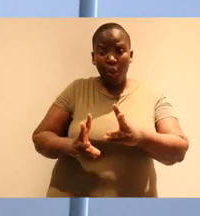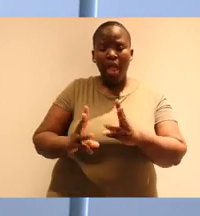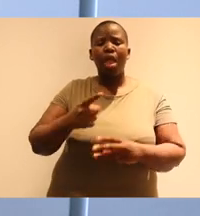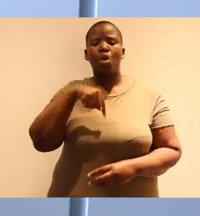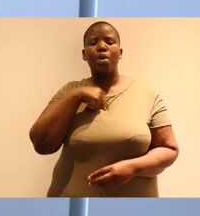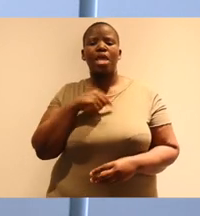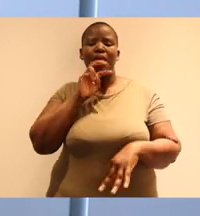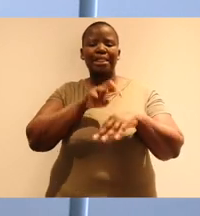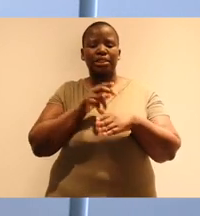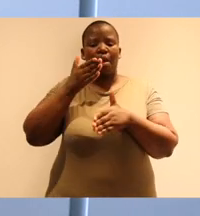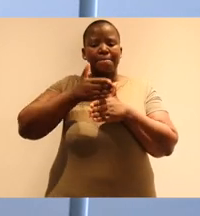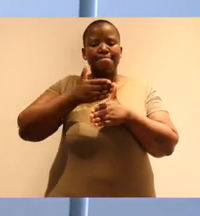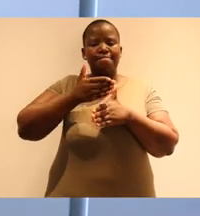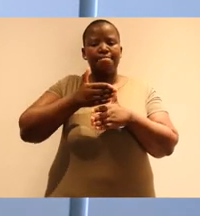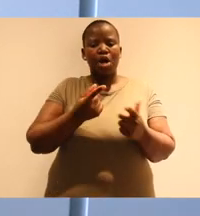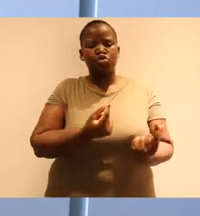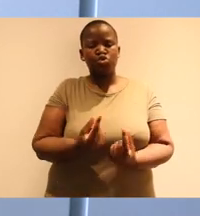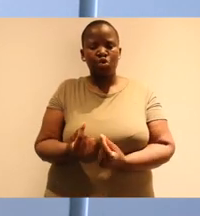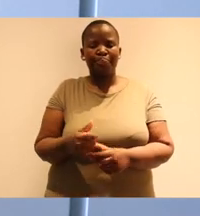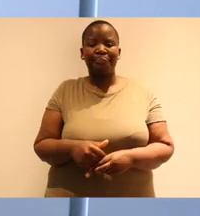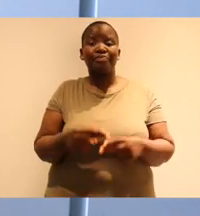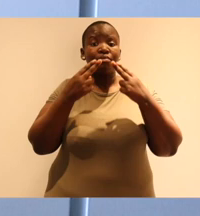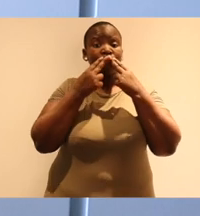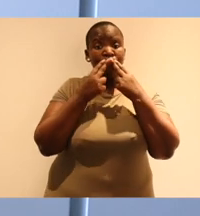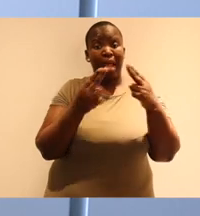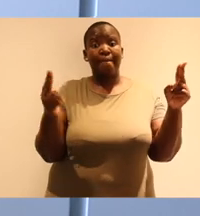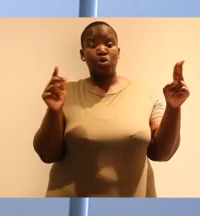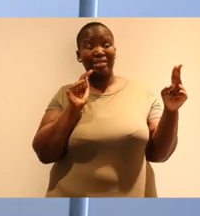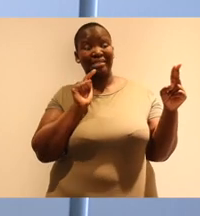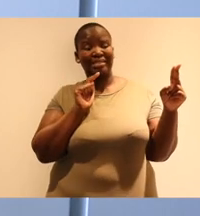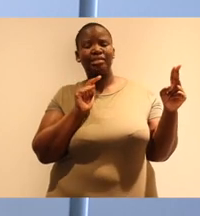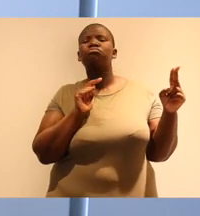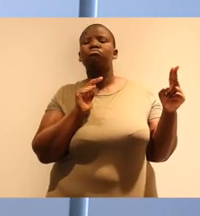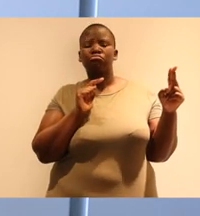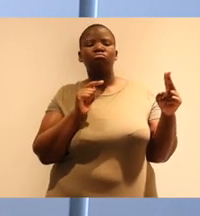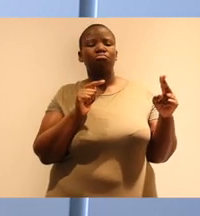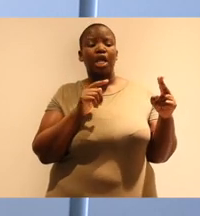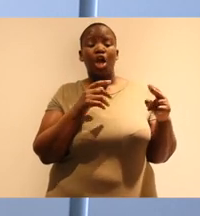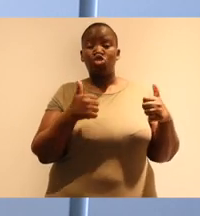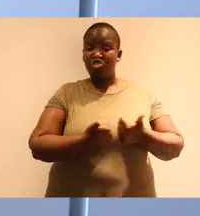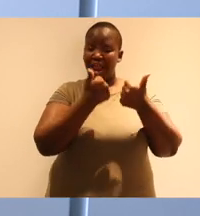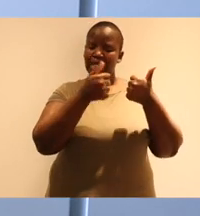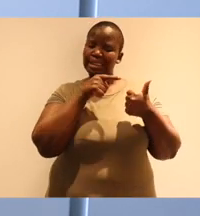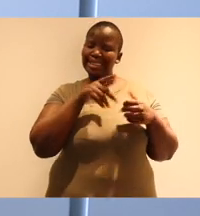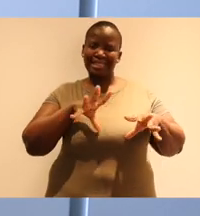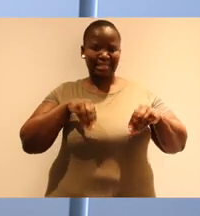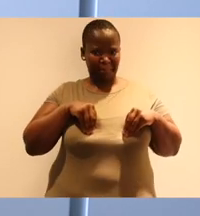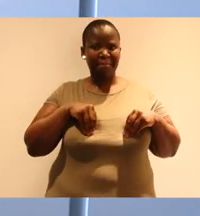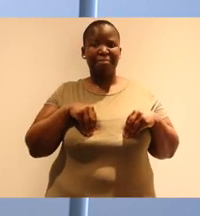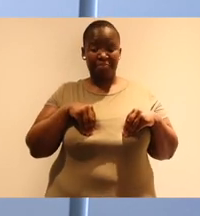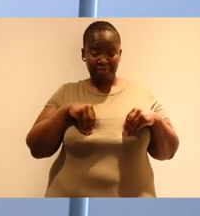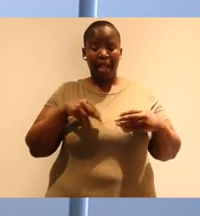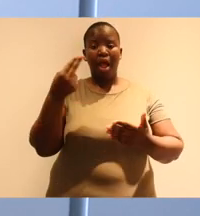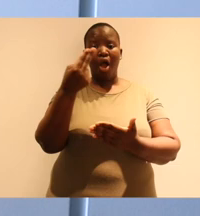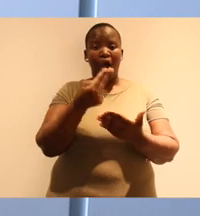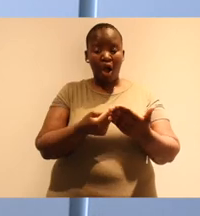we need to operate. Unmute has took up this challenge with the Artsability